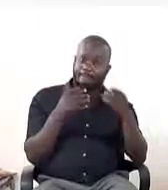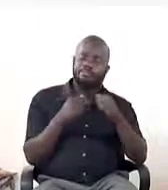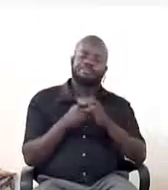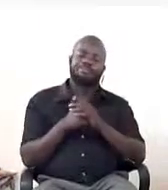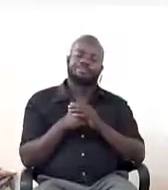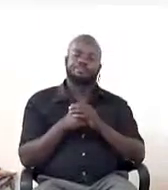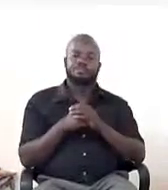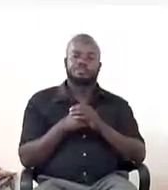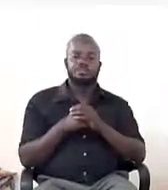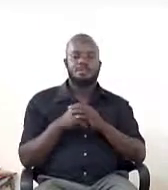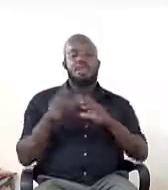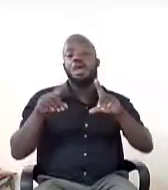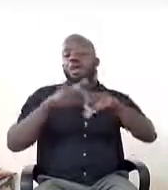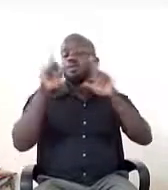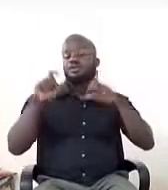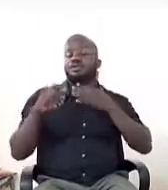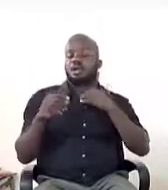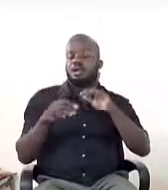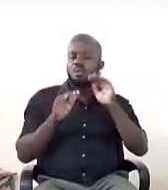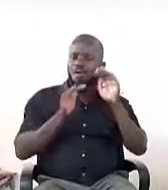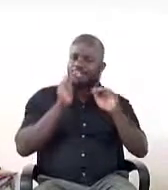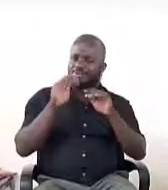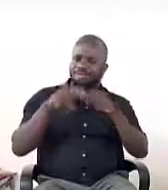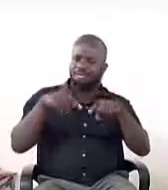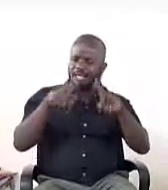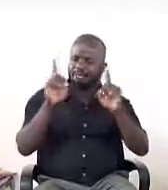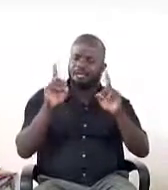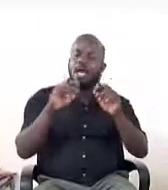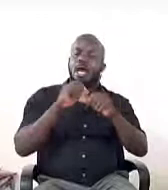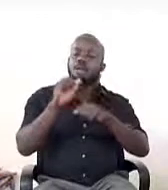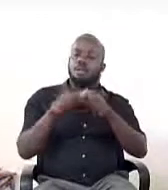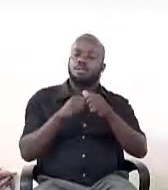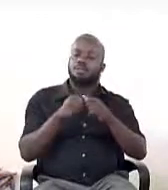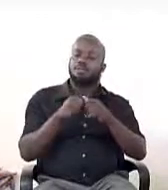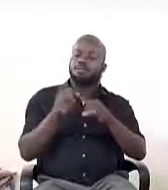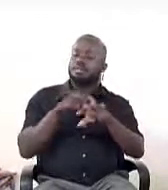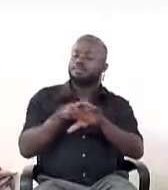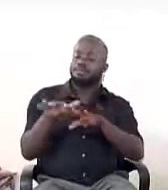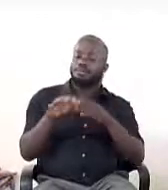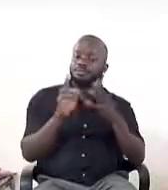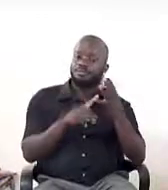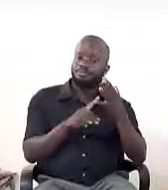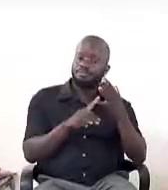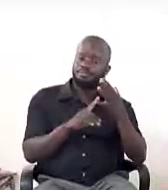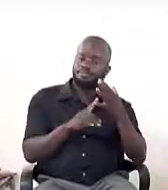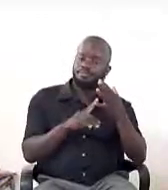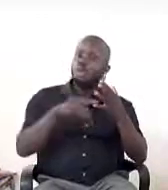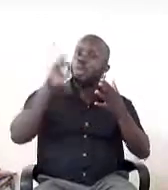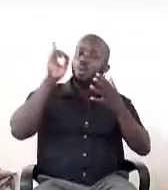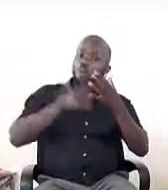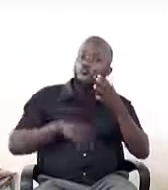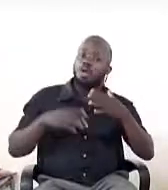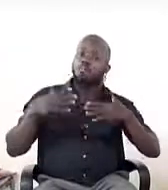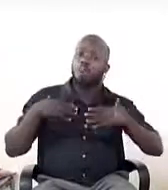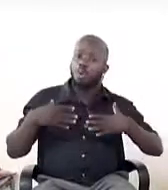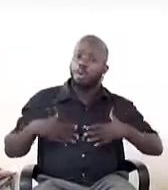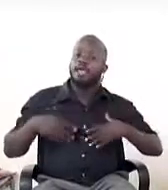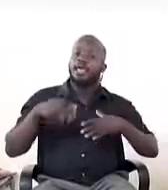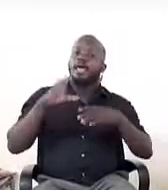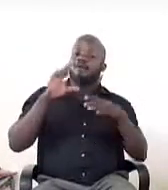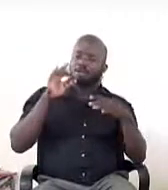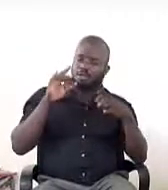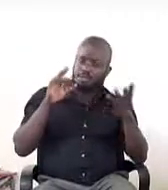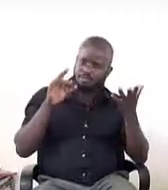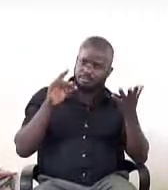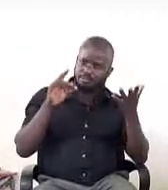So these are the questions that we want to ask ourselves about transmission. 1. What body fluid is